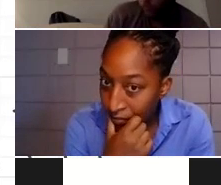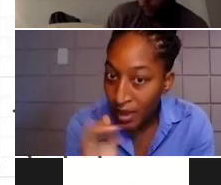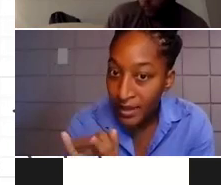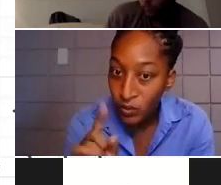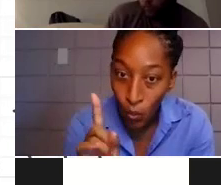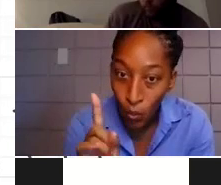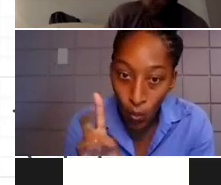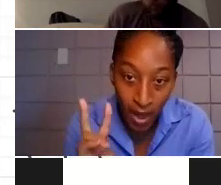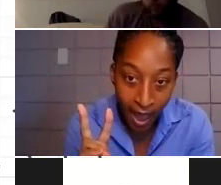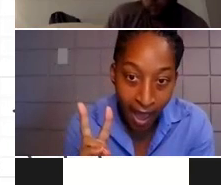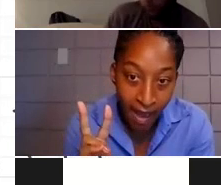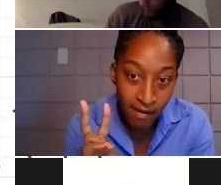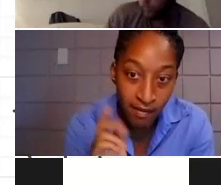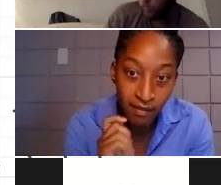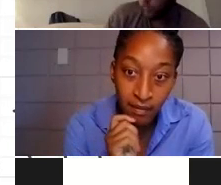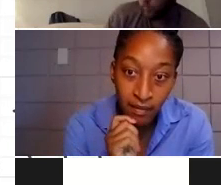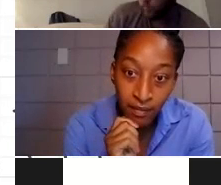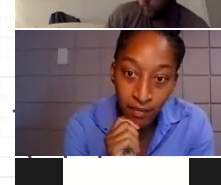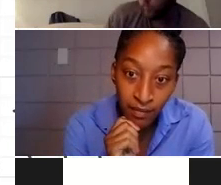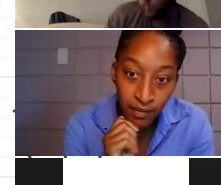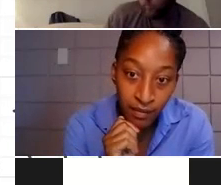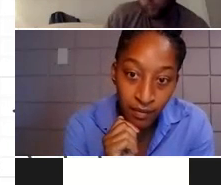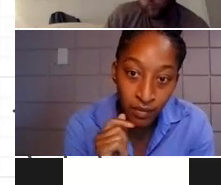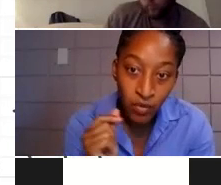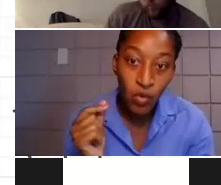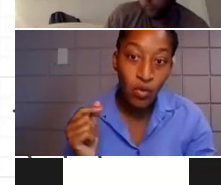G T squared.